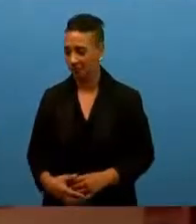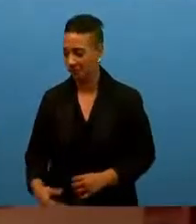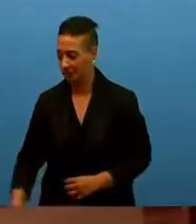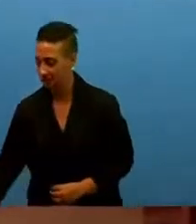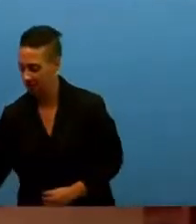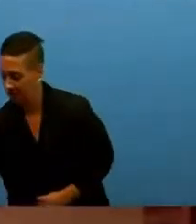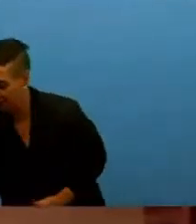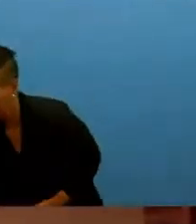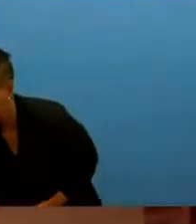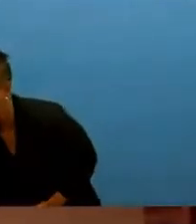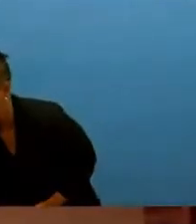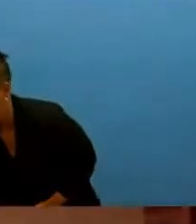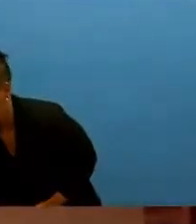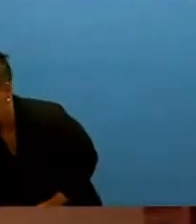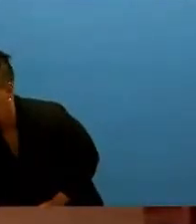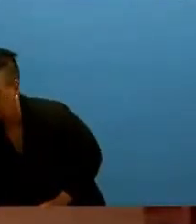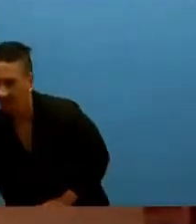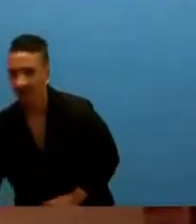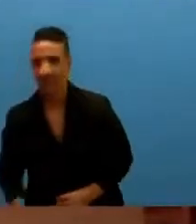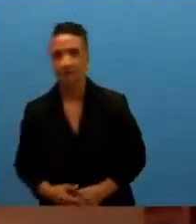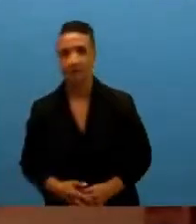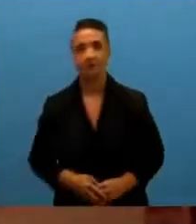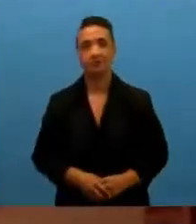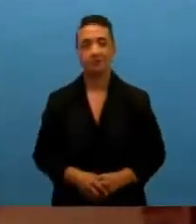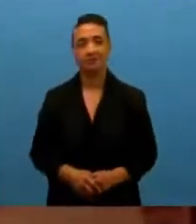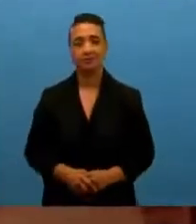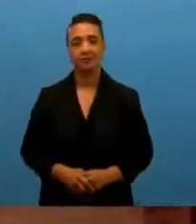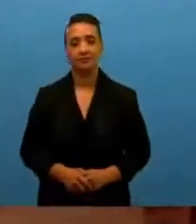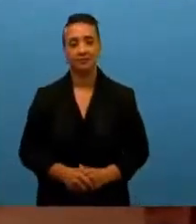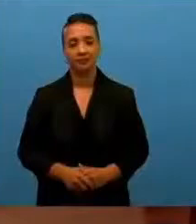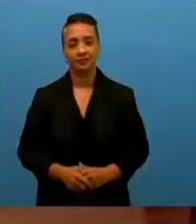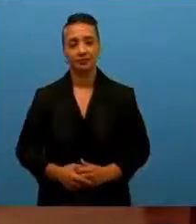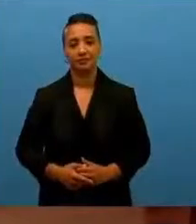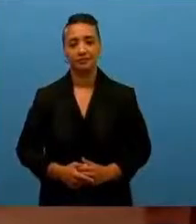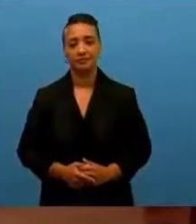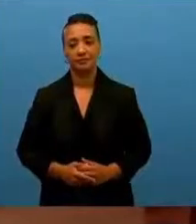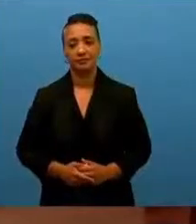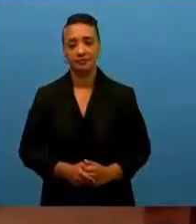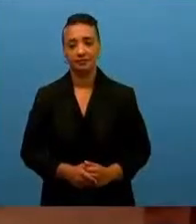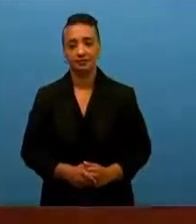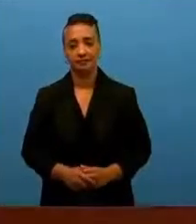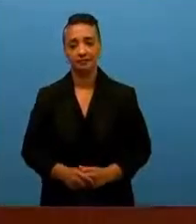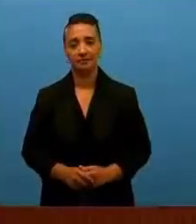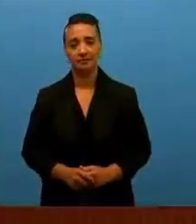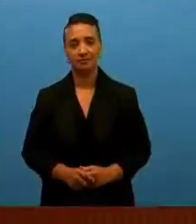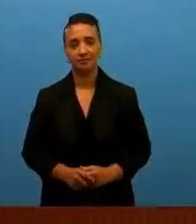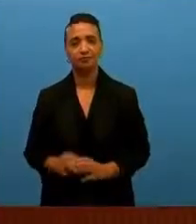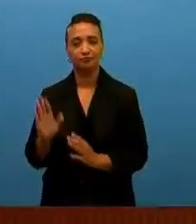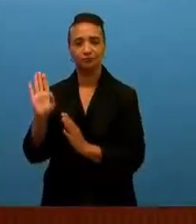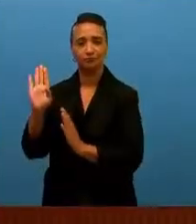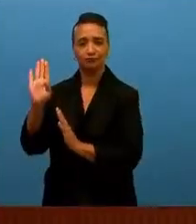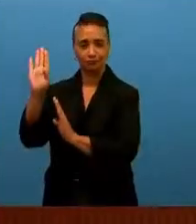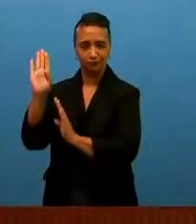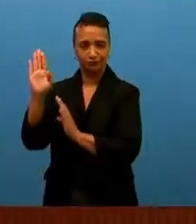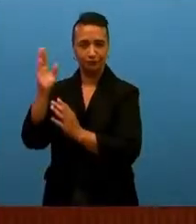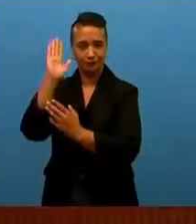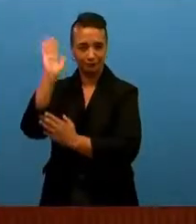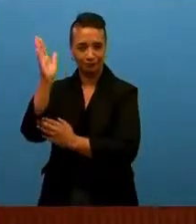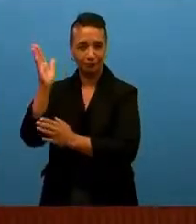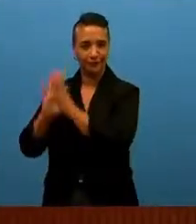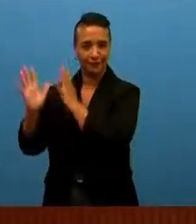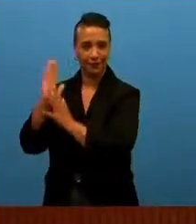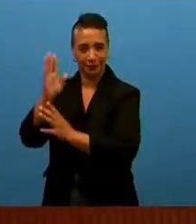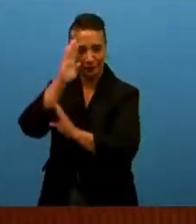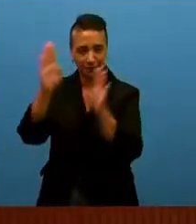warm Pacific greetings, everybody. Hiuria hou no Ngāti Kahungunu ki te wairo no te whakatōhia. Thank you, Madam Chair, distinguished members of the